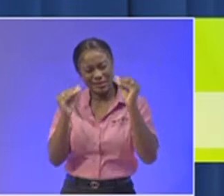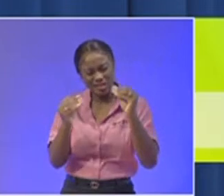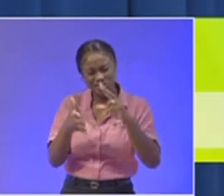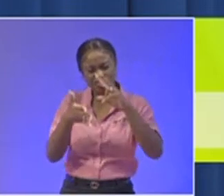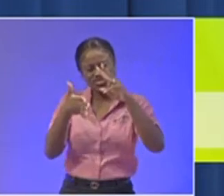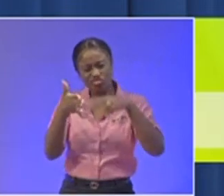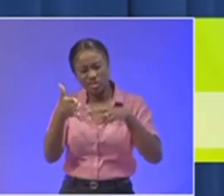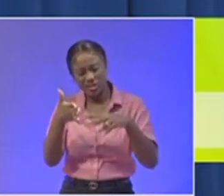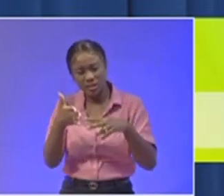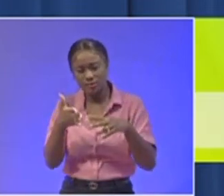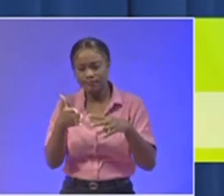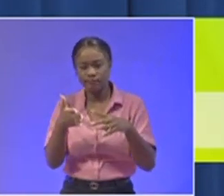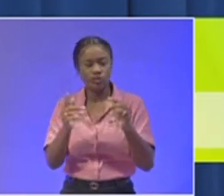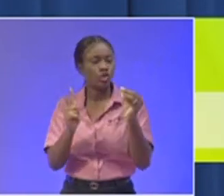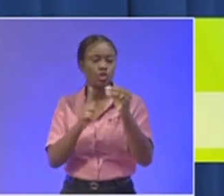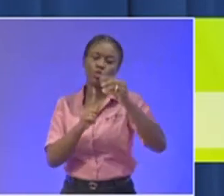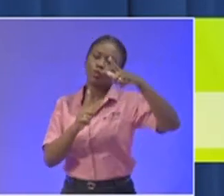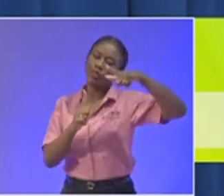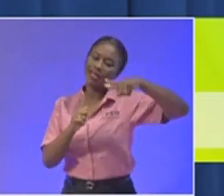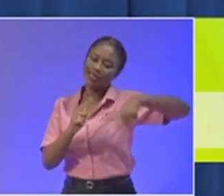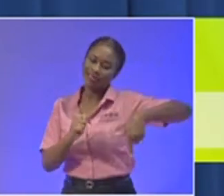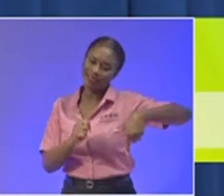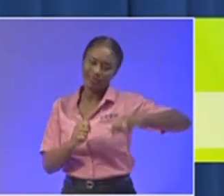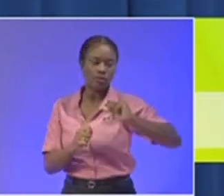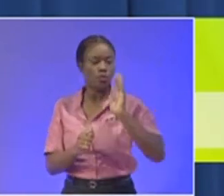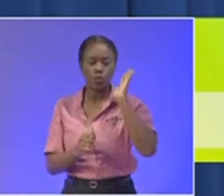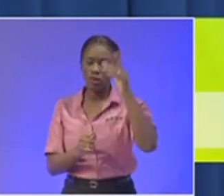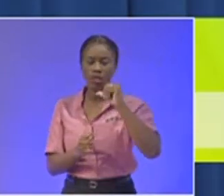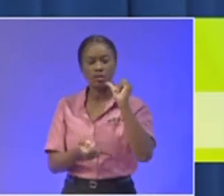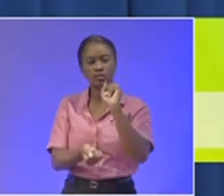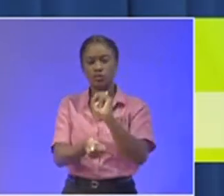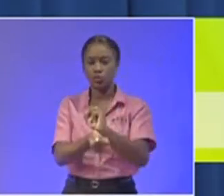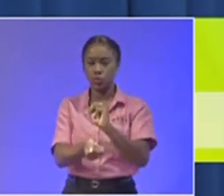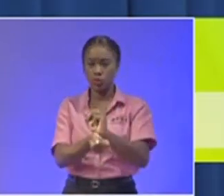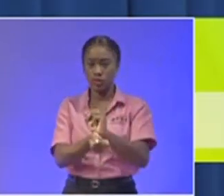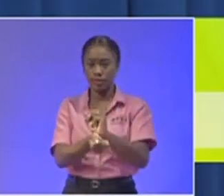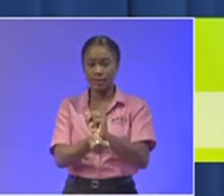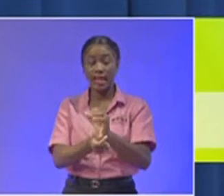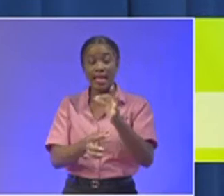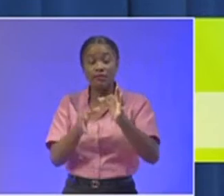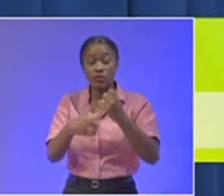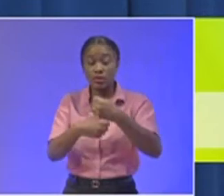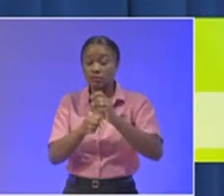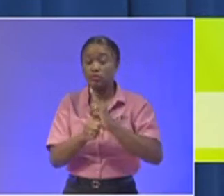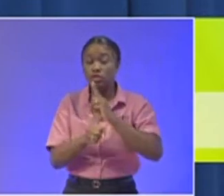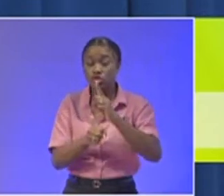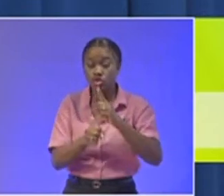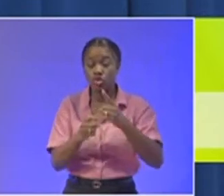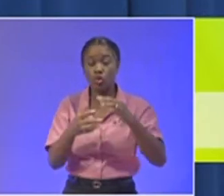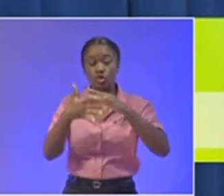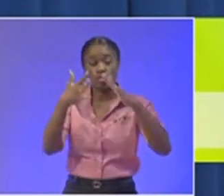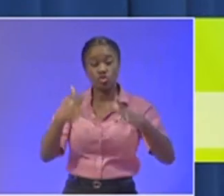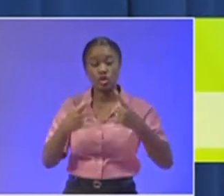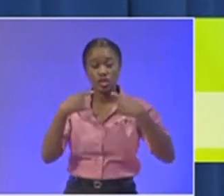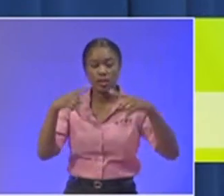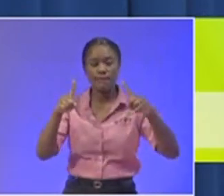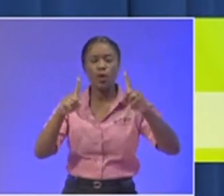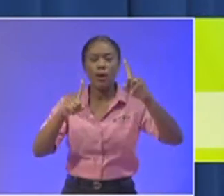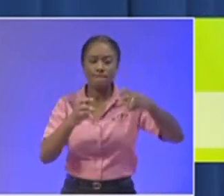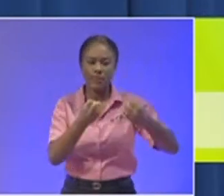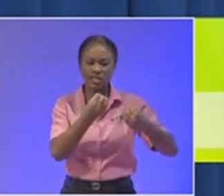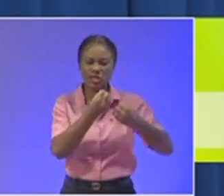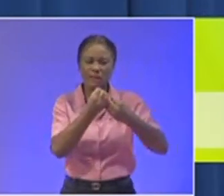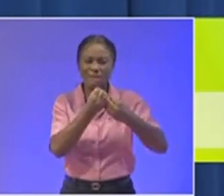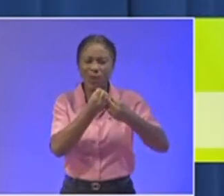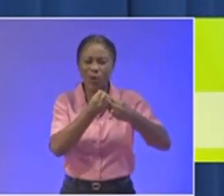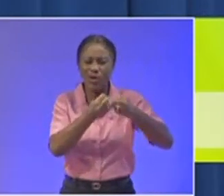address failure is not going to work. In order to ensure students succeed, early intervention is critical. One area I'd just like